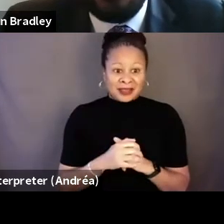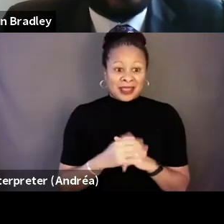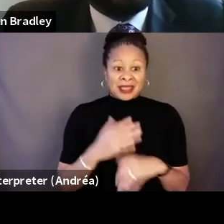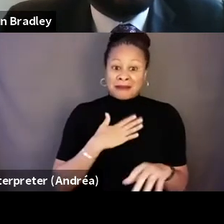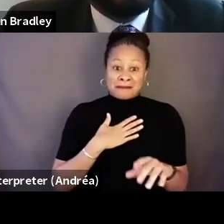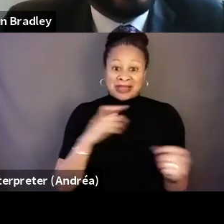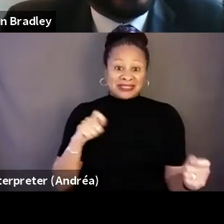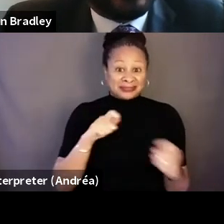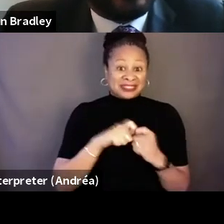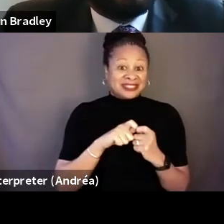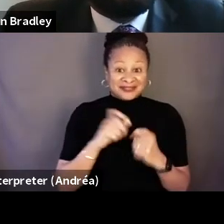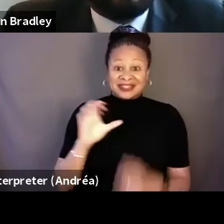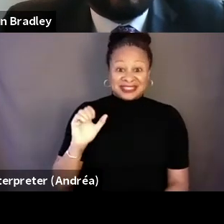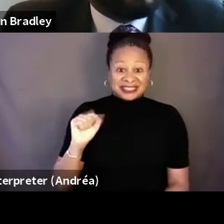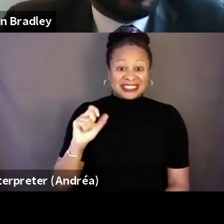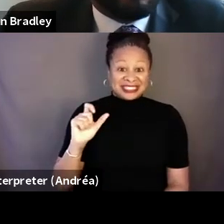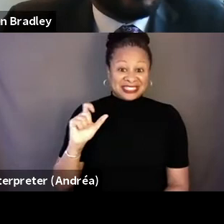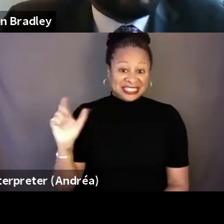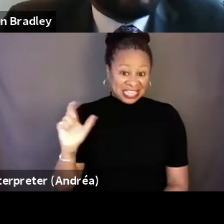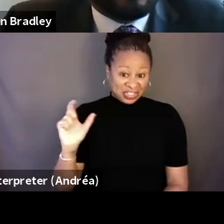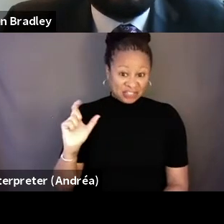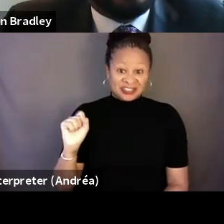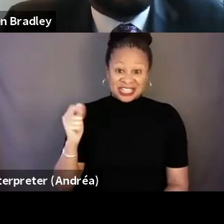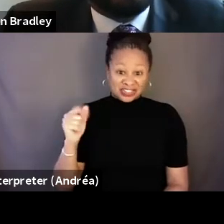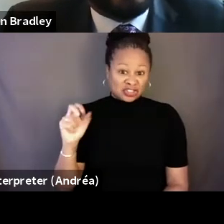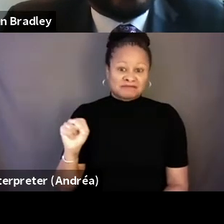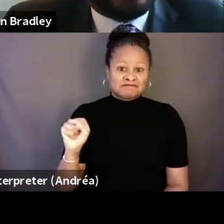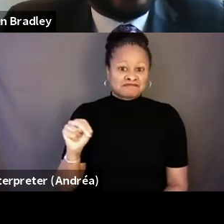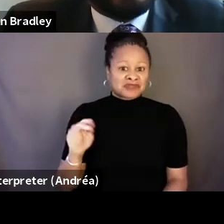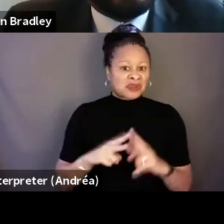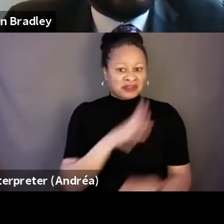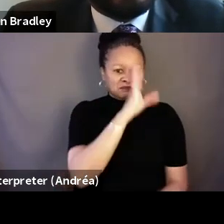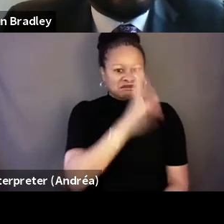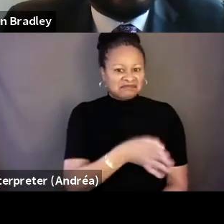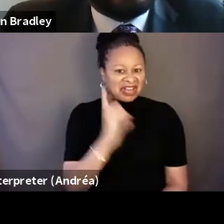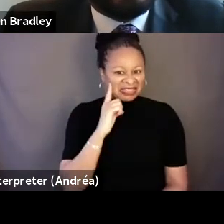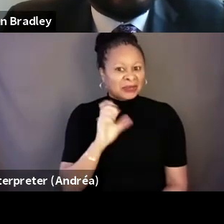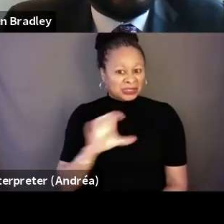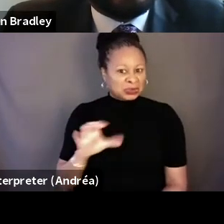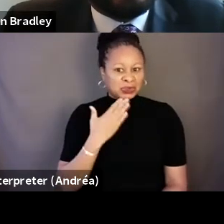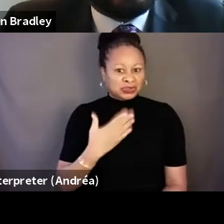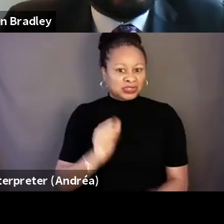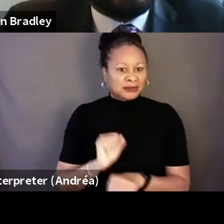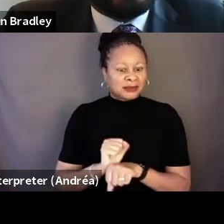particular station credit. I think we do. You know, we're pretty blunt, right? I think